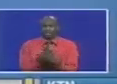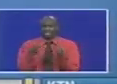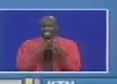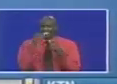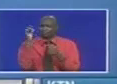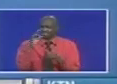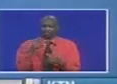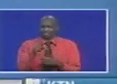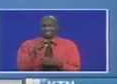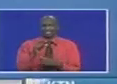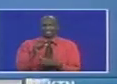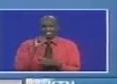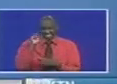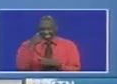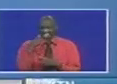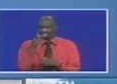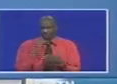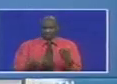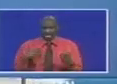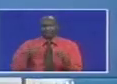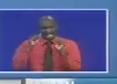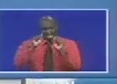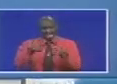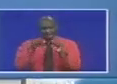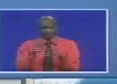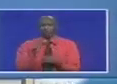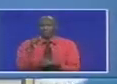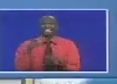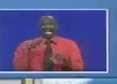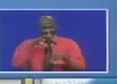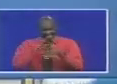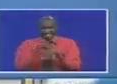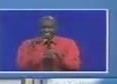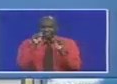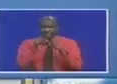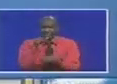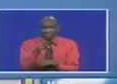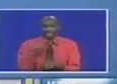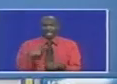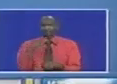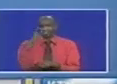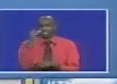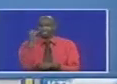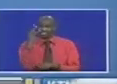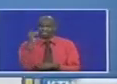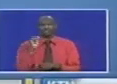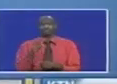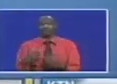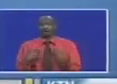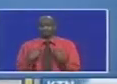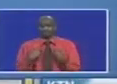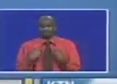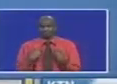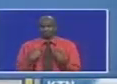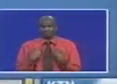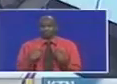of this country. And it has huge potential. Let us now realize that potential and let us get Vision 2030 really moving, because I believe together